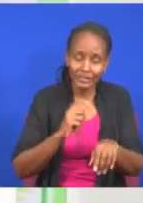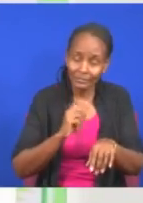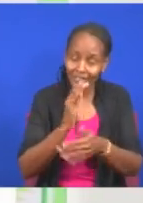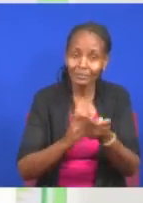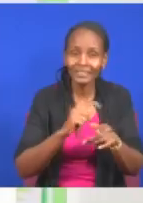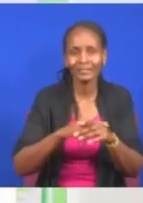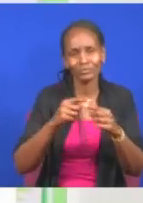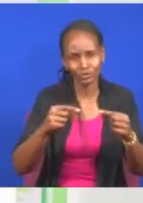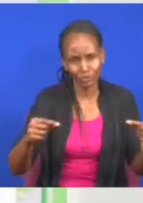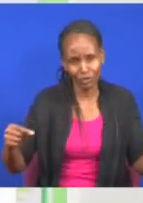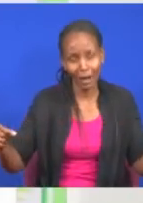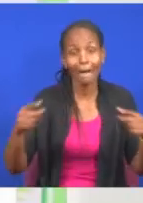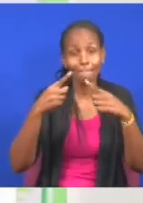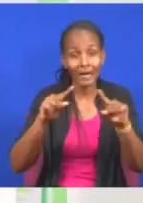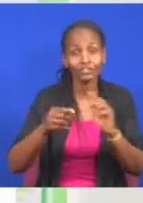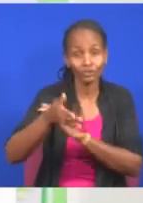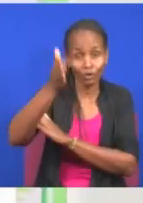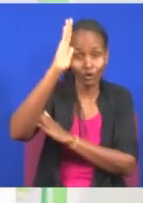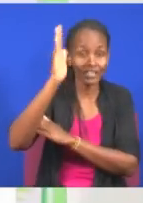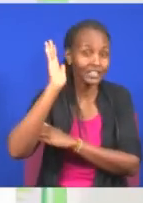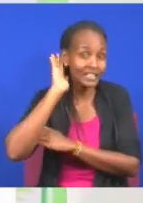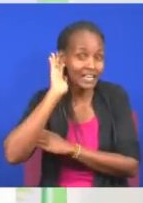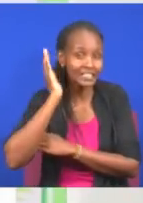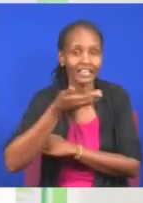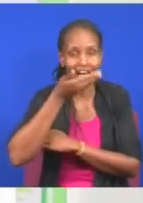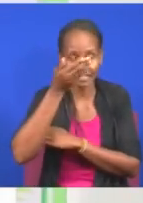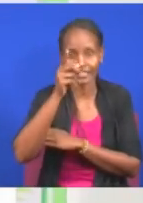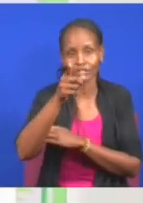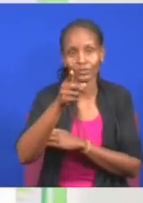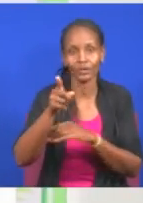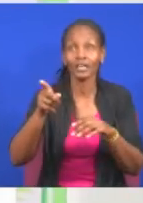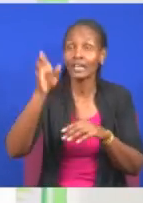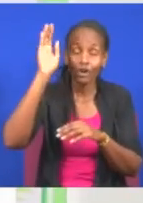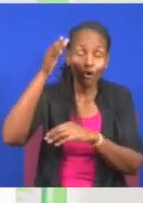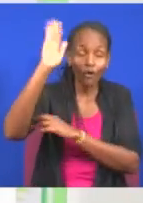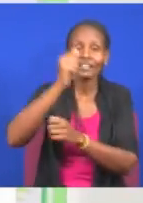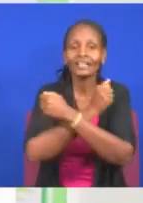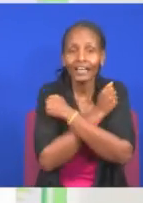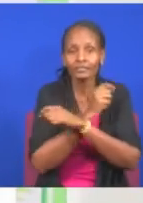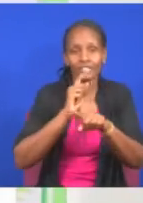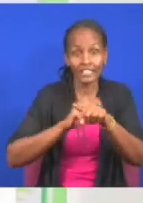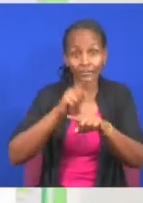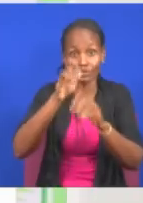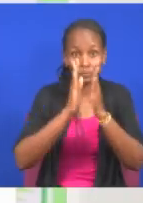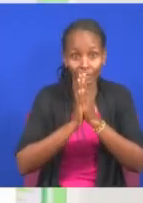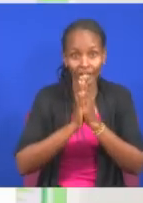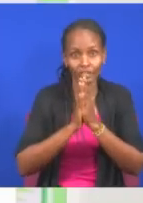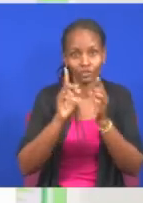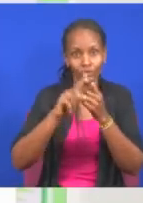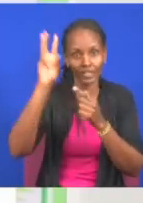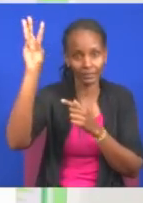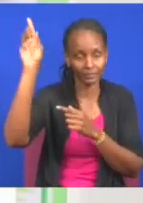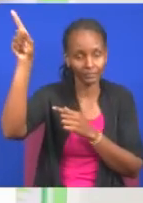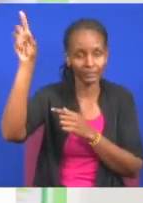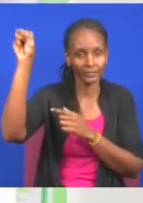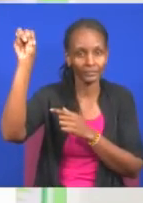He hears us and He answers us. He loves when we pray to Him. And boys and girls, you know what?